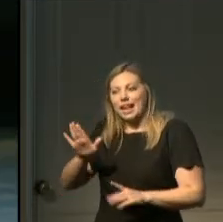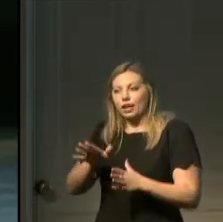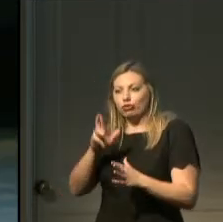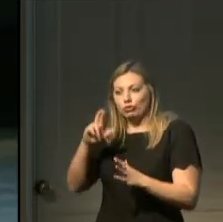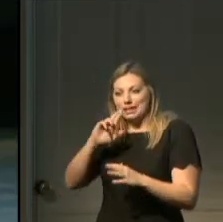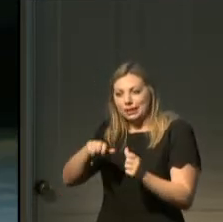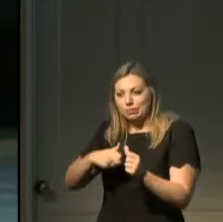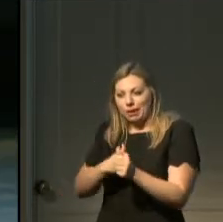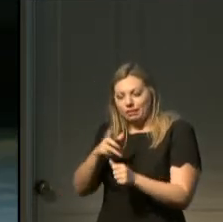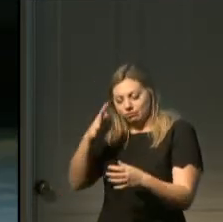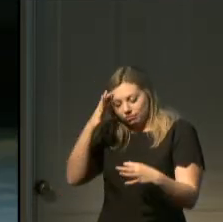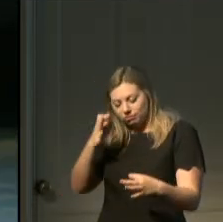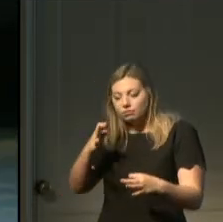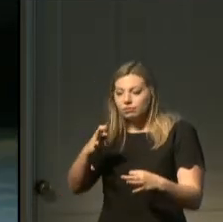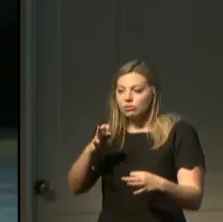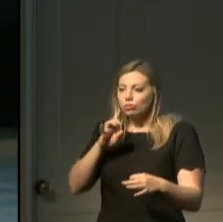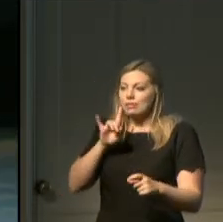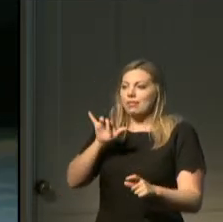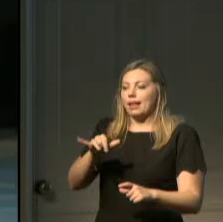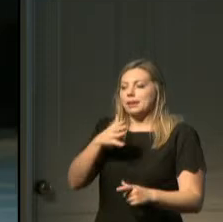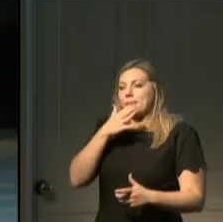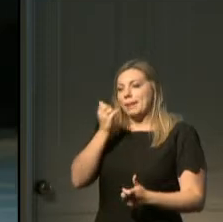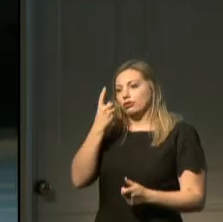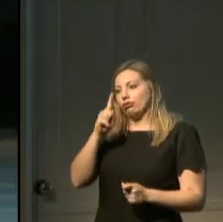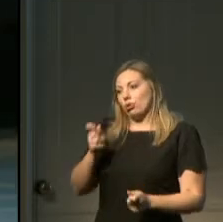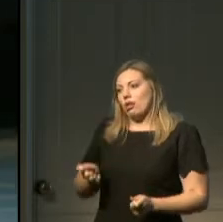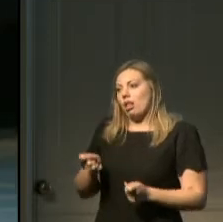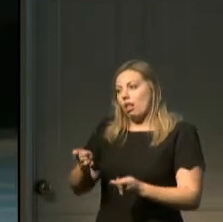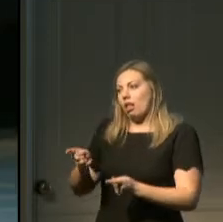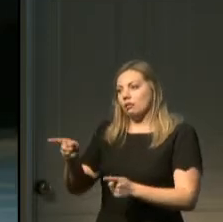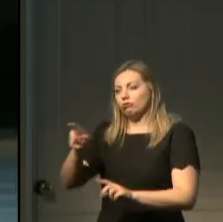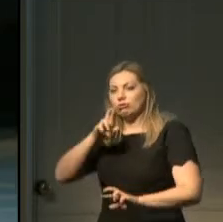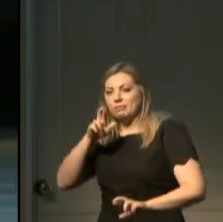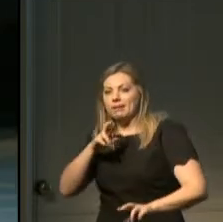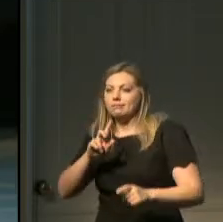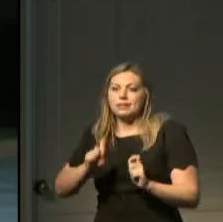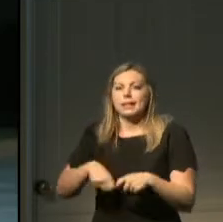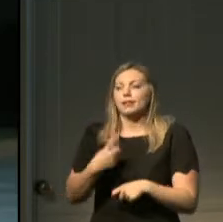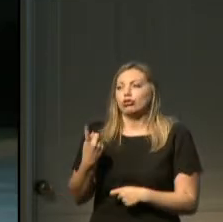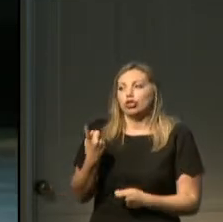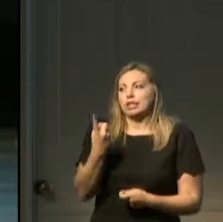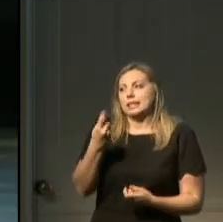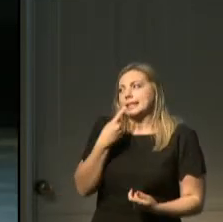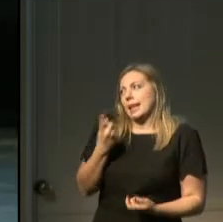much better, I think, as a provocation than trying to give an answer.